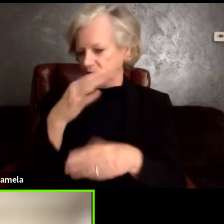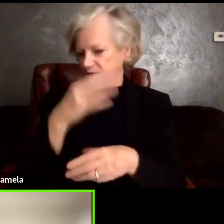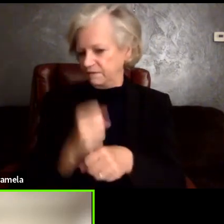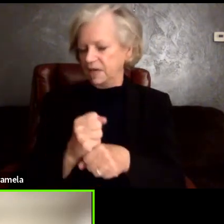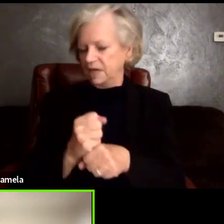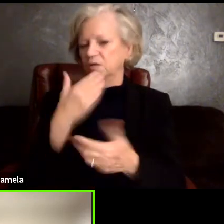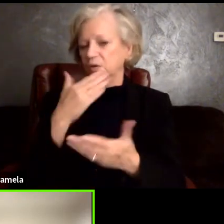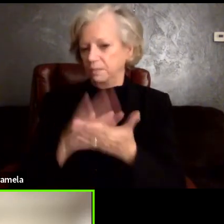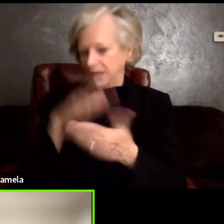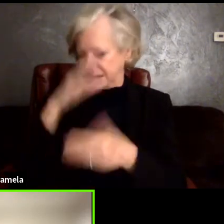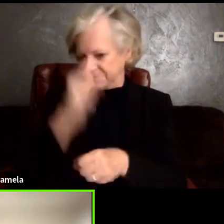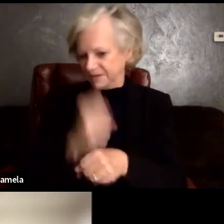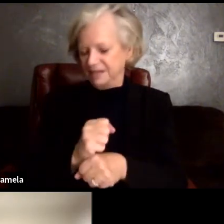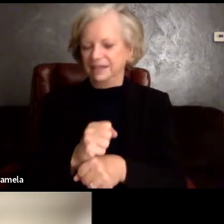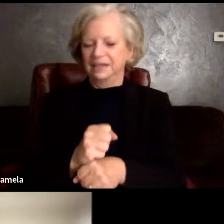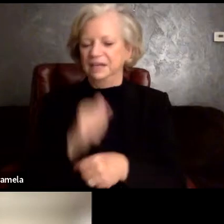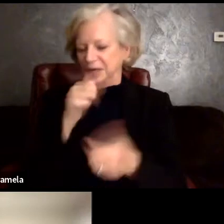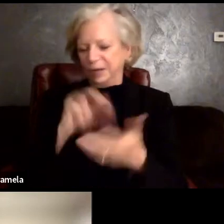intended.